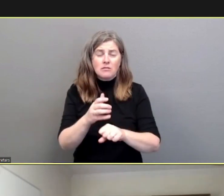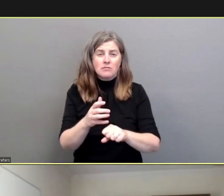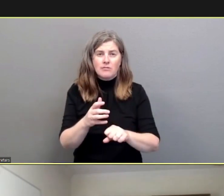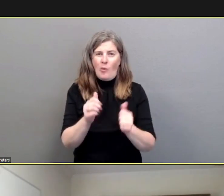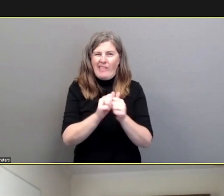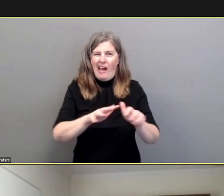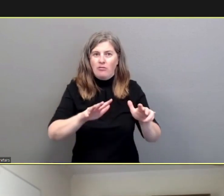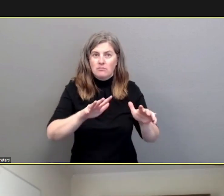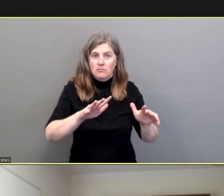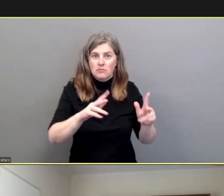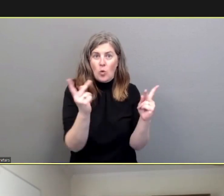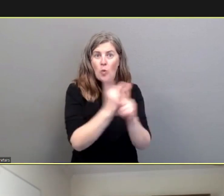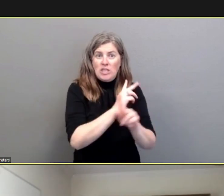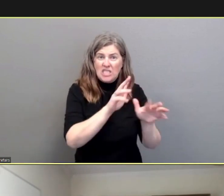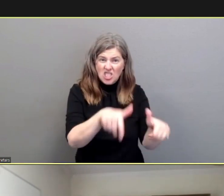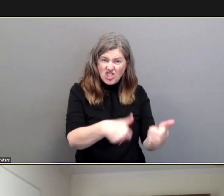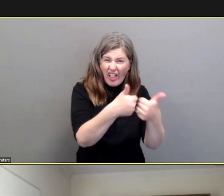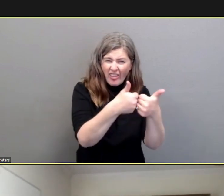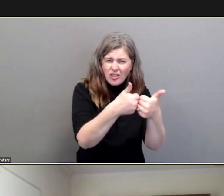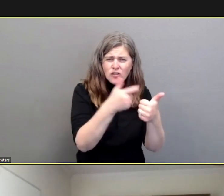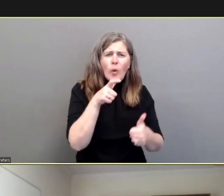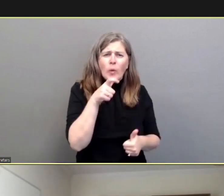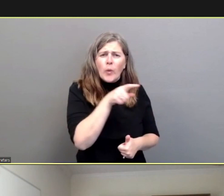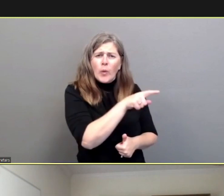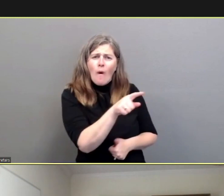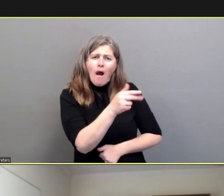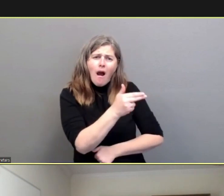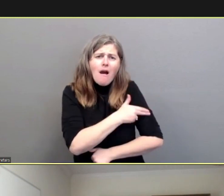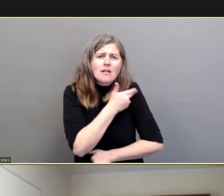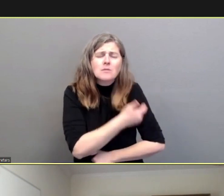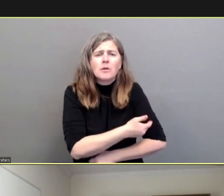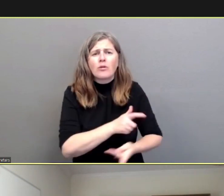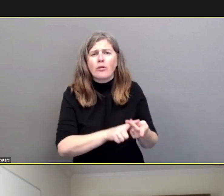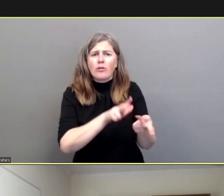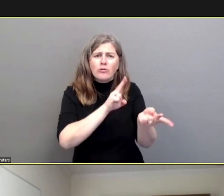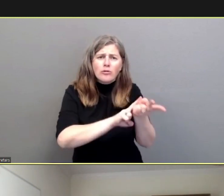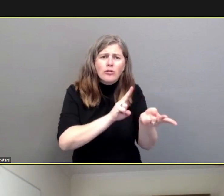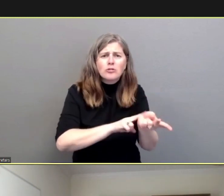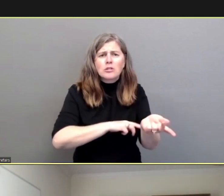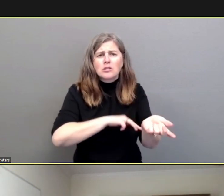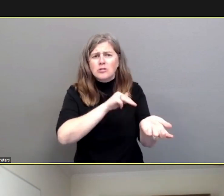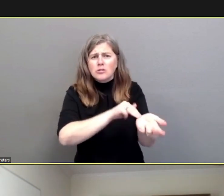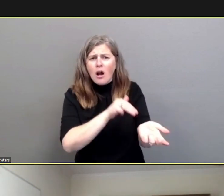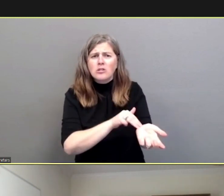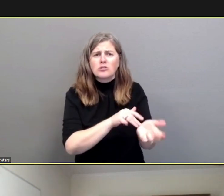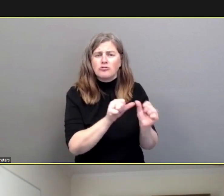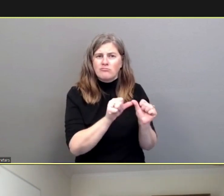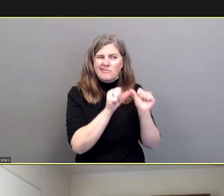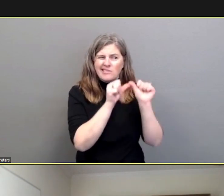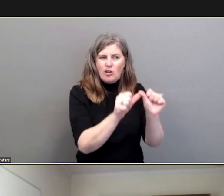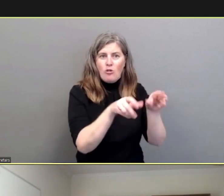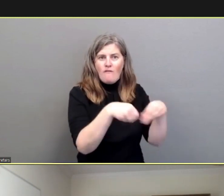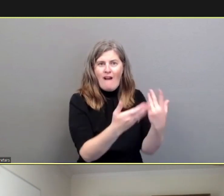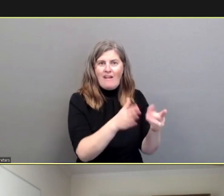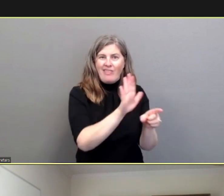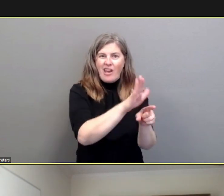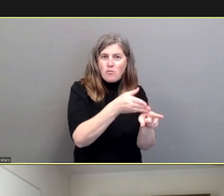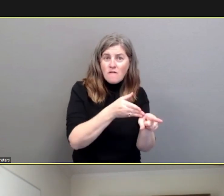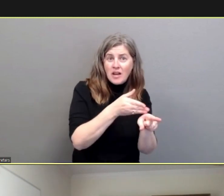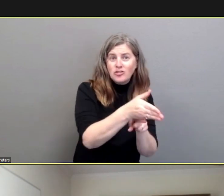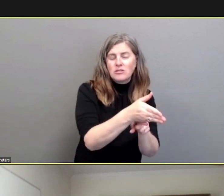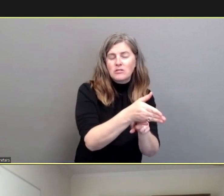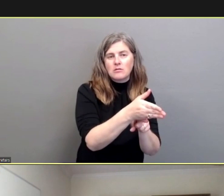for hospital workers and nurses, physicians, and others to just even continue in their profession because it's